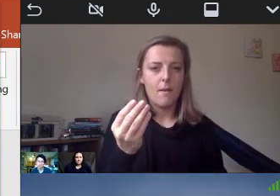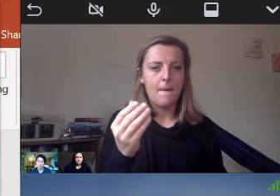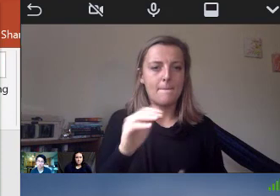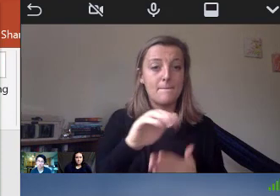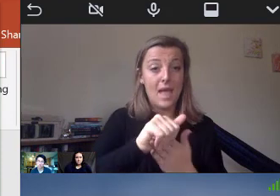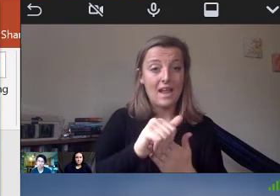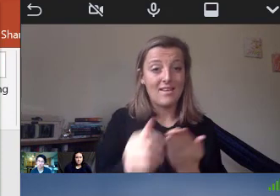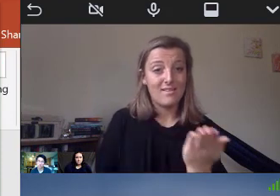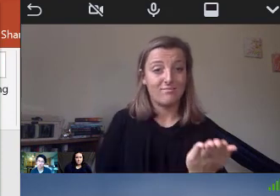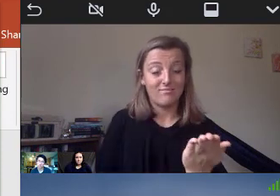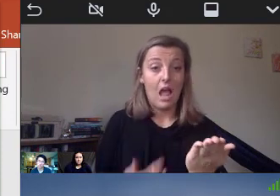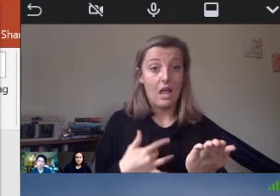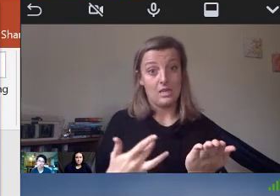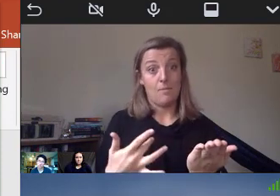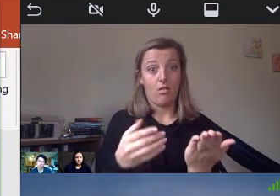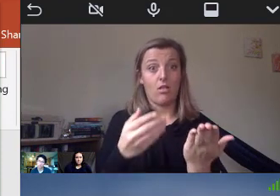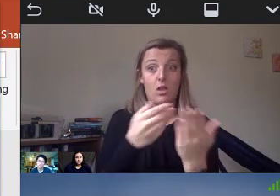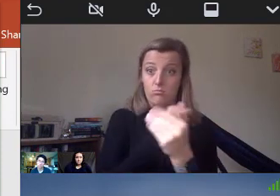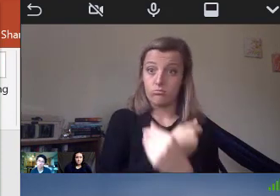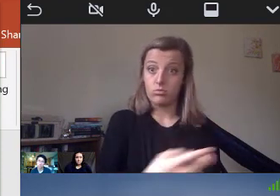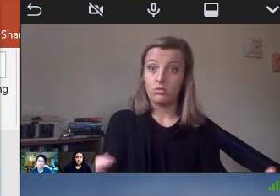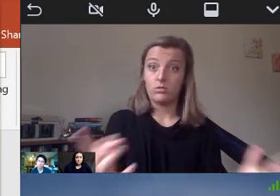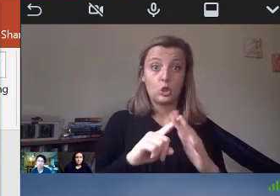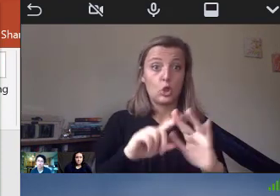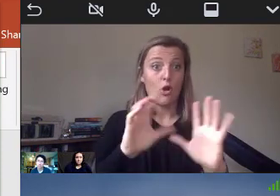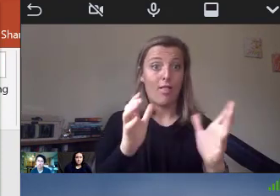classes, then this is that.